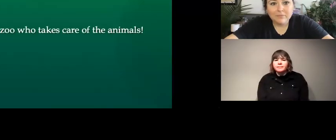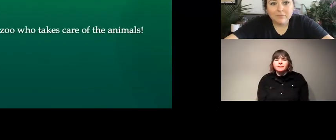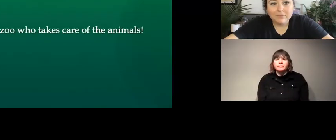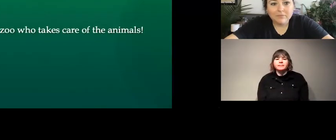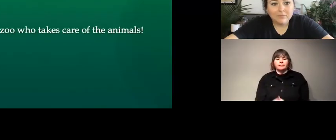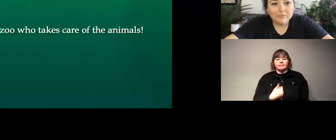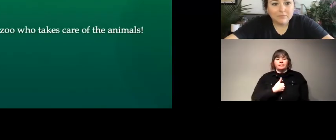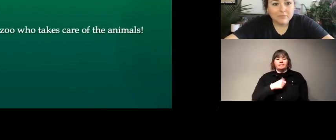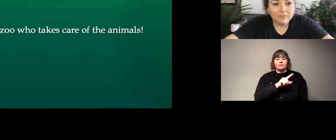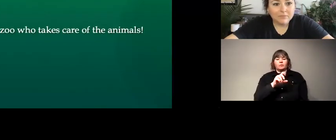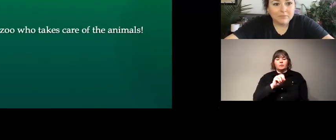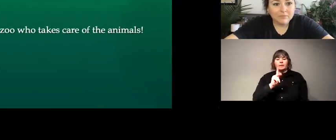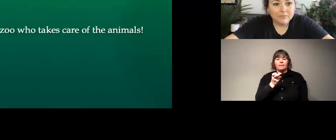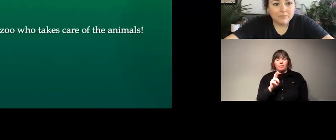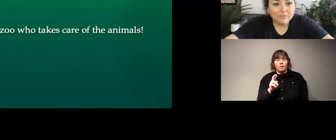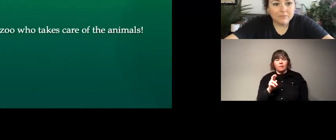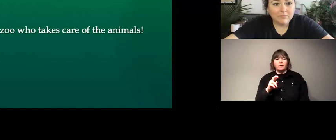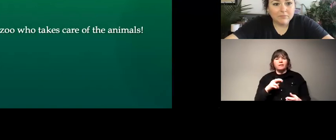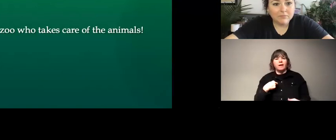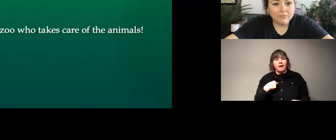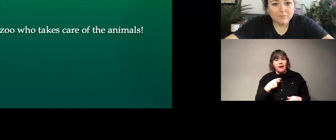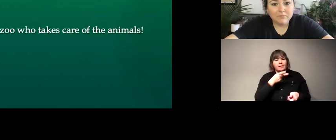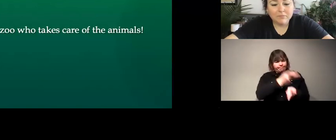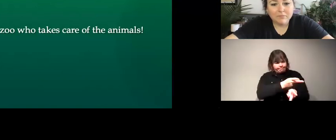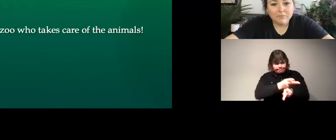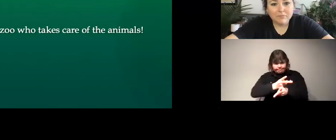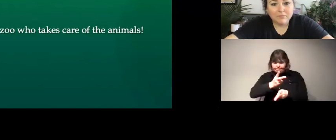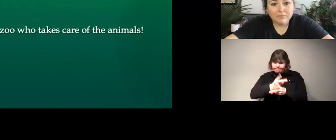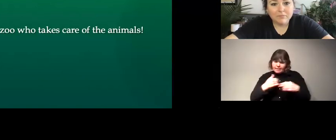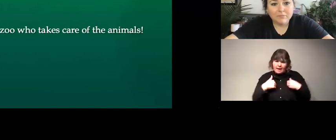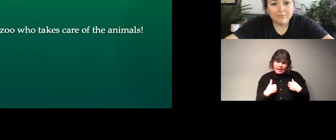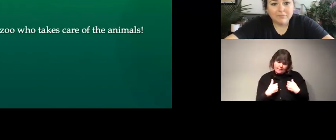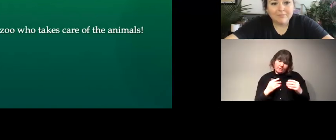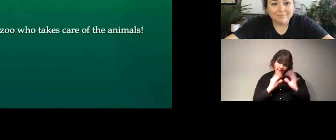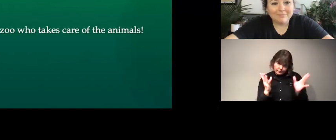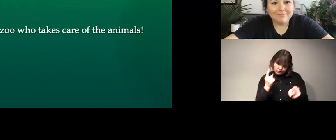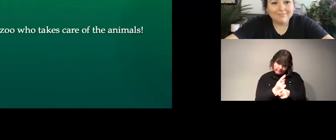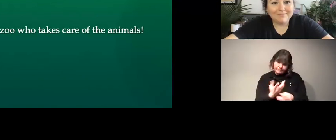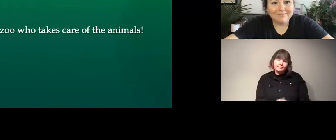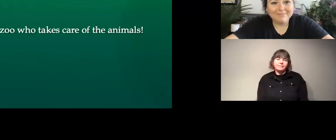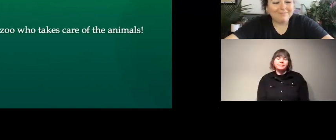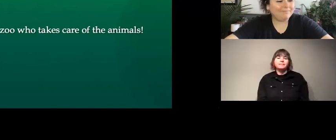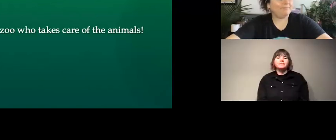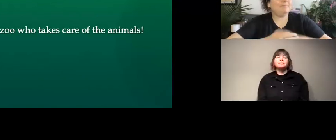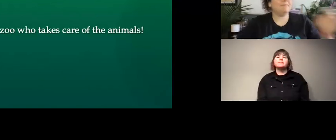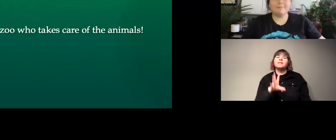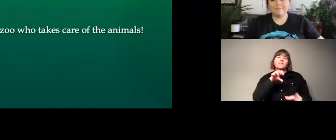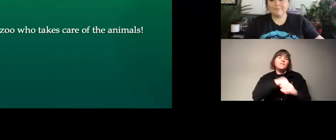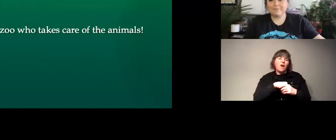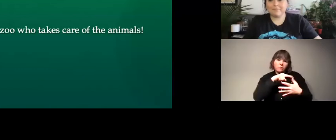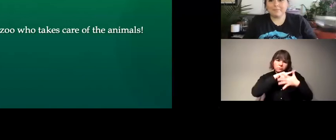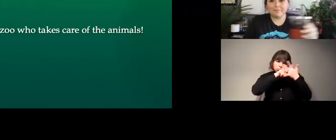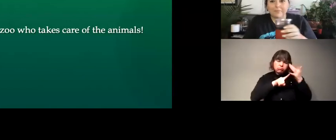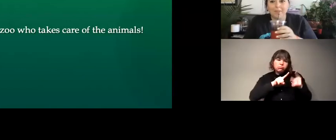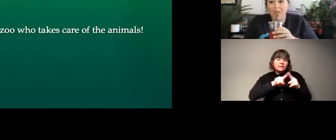a zookeeper, I am mainly the person that is taking care of the animals. Like, pretty obvious, right? But a lot can go into that. There are